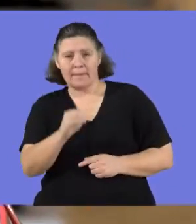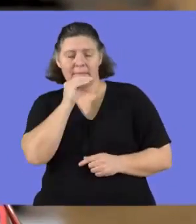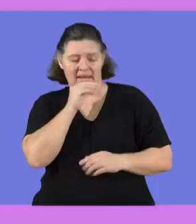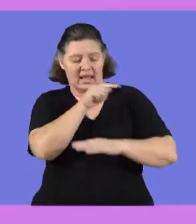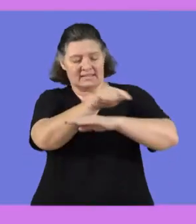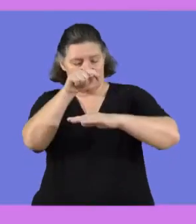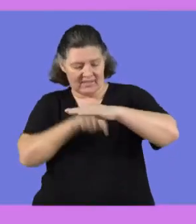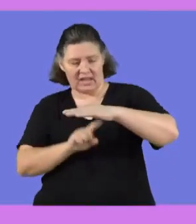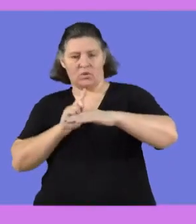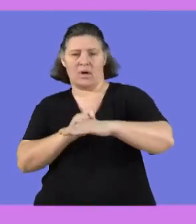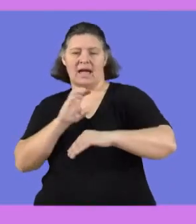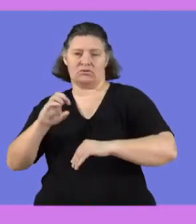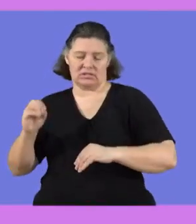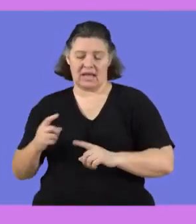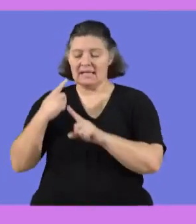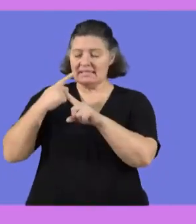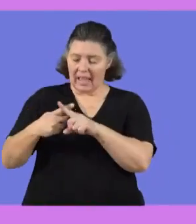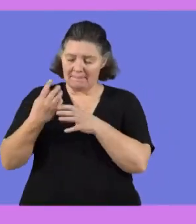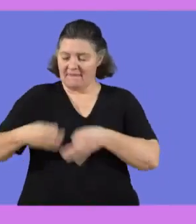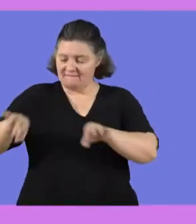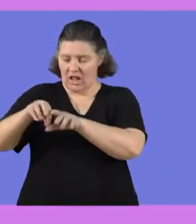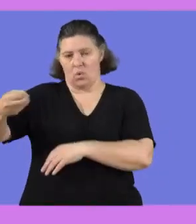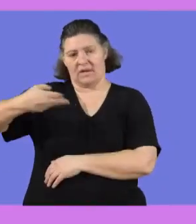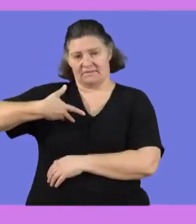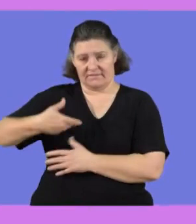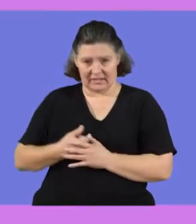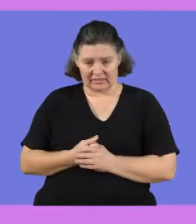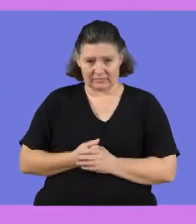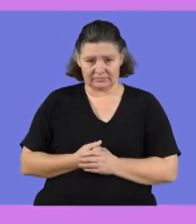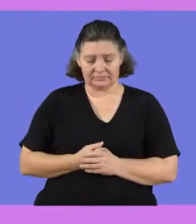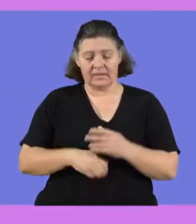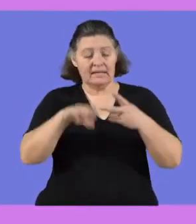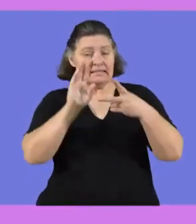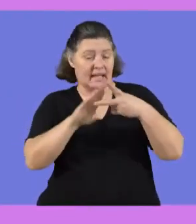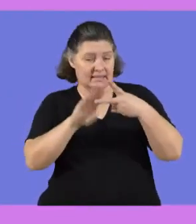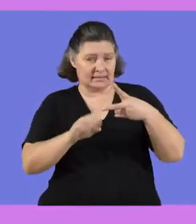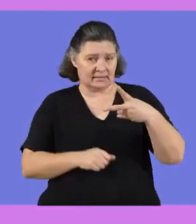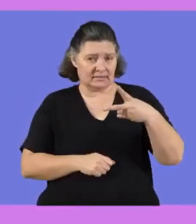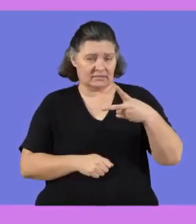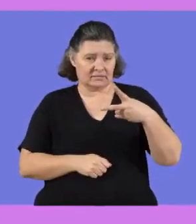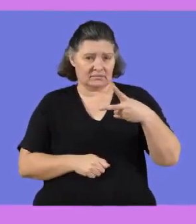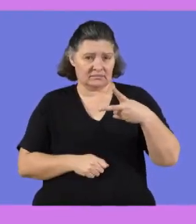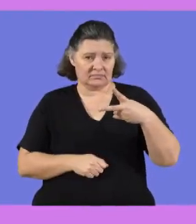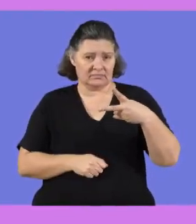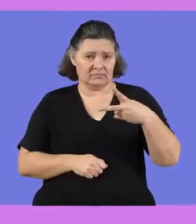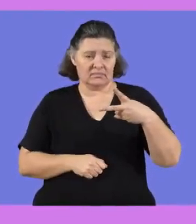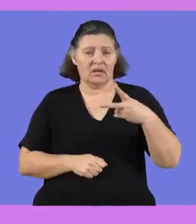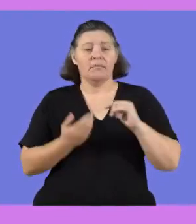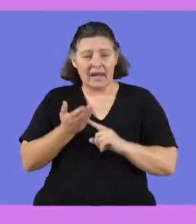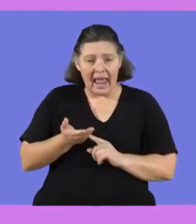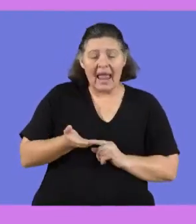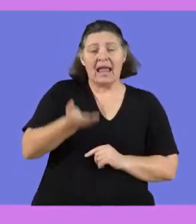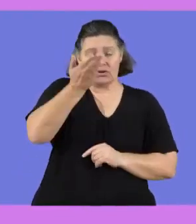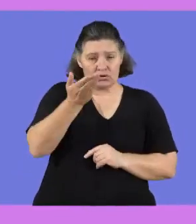we divide by 100 and multiply by the value that is given. Number 2, we've dealt